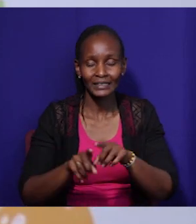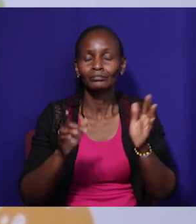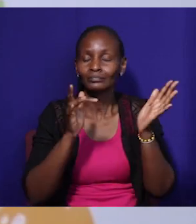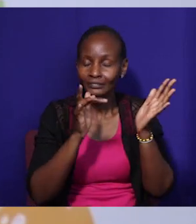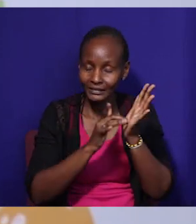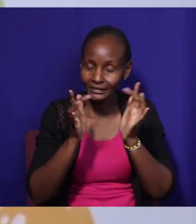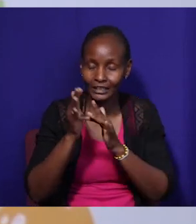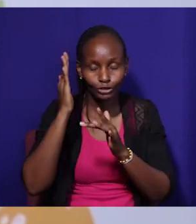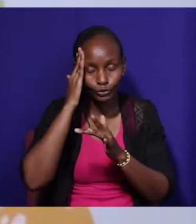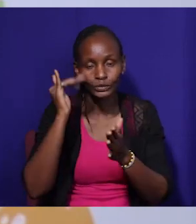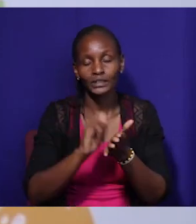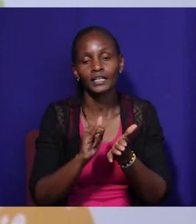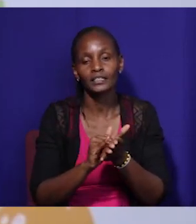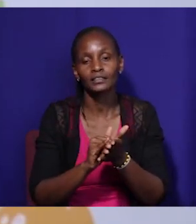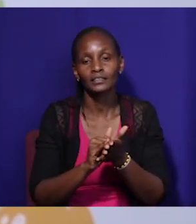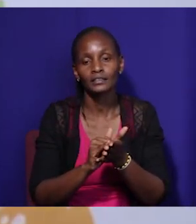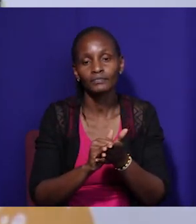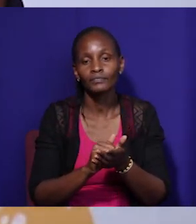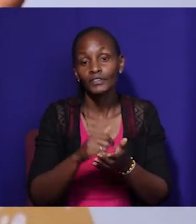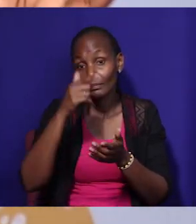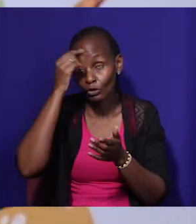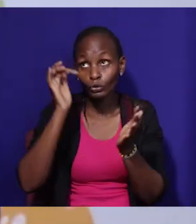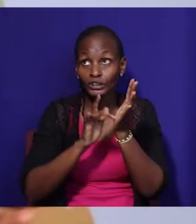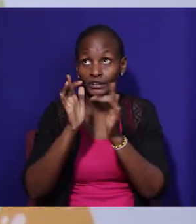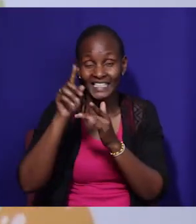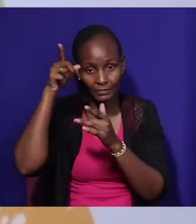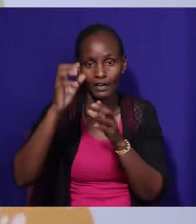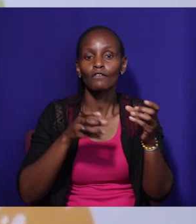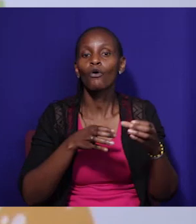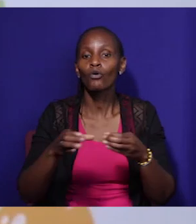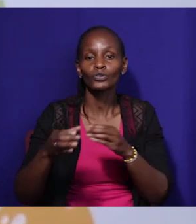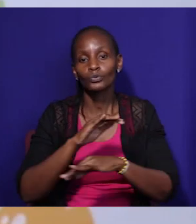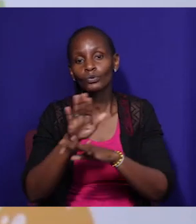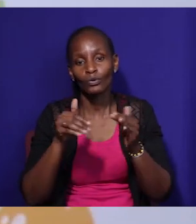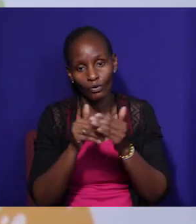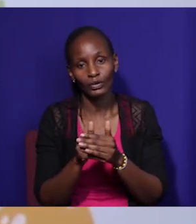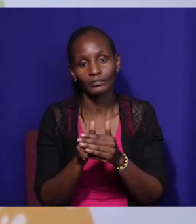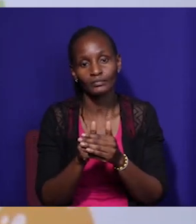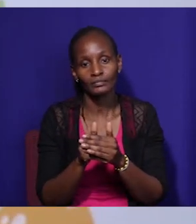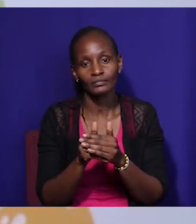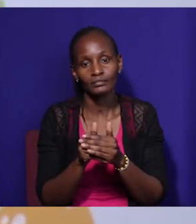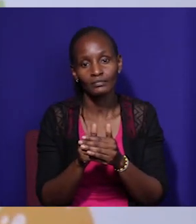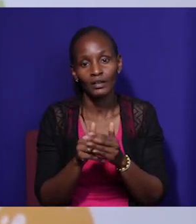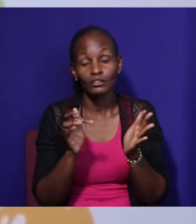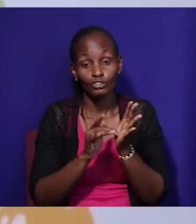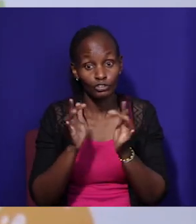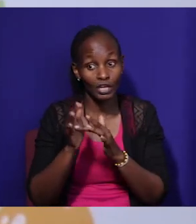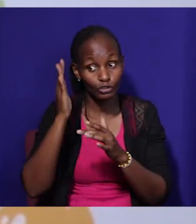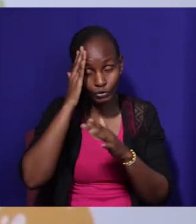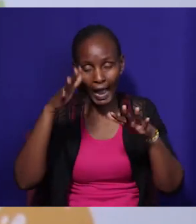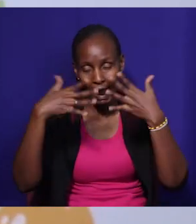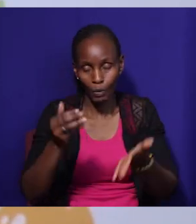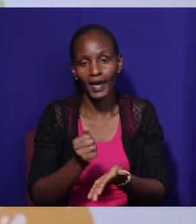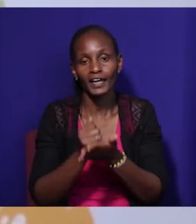that. So because he's the one in control of everything, he knows how to help